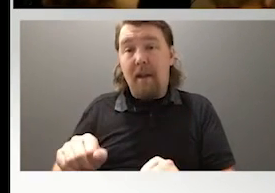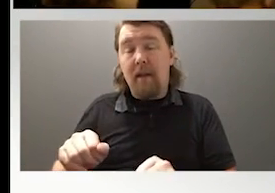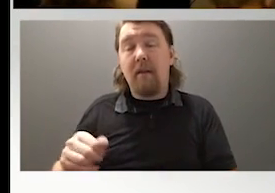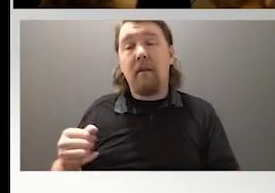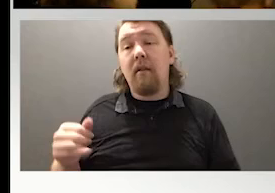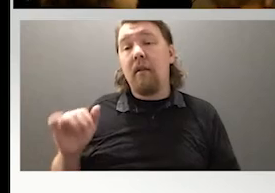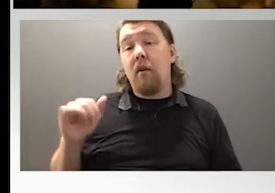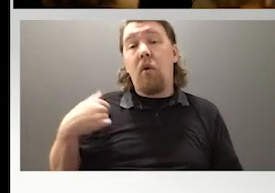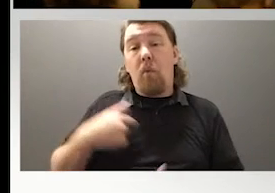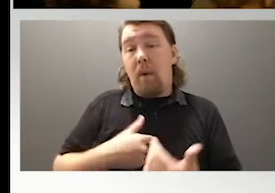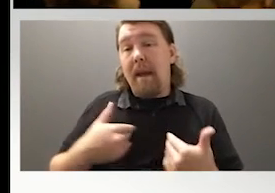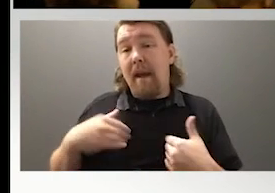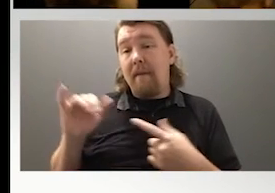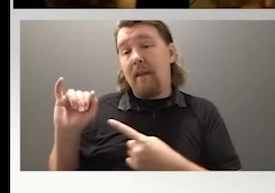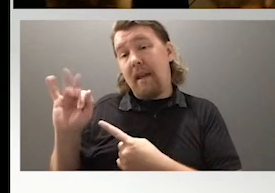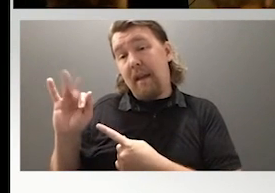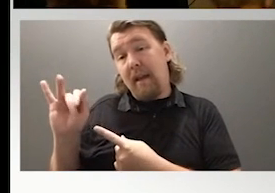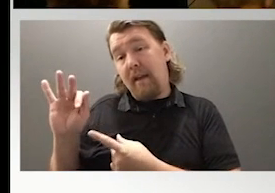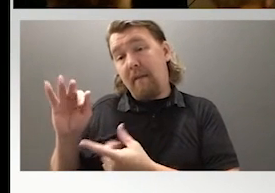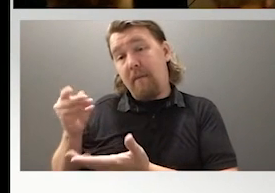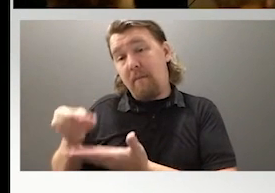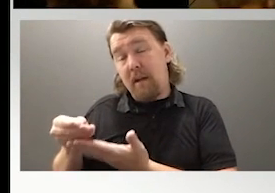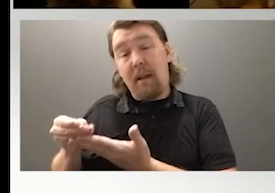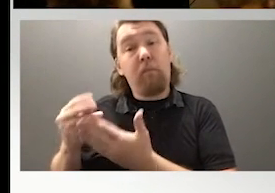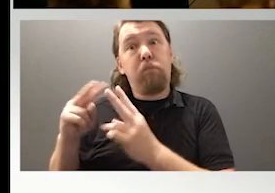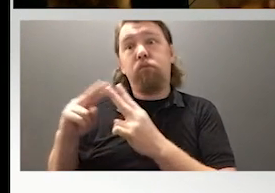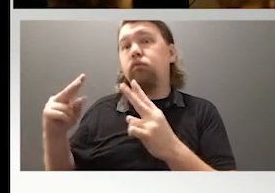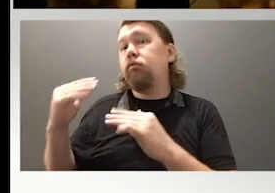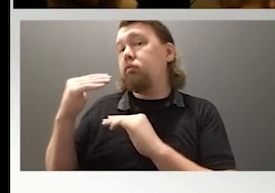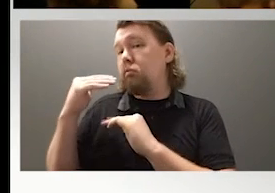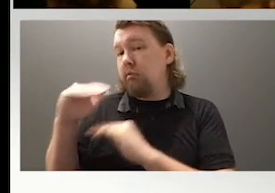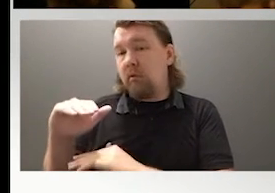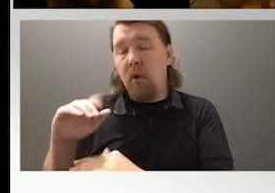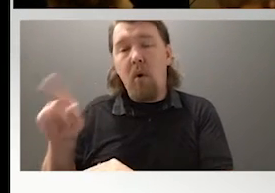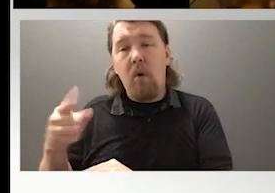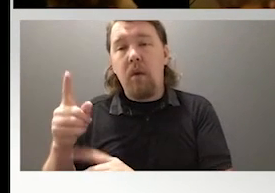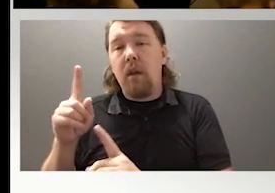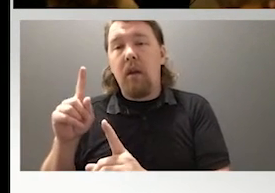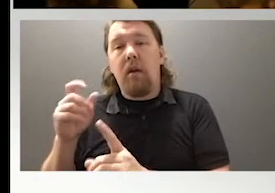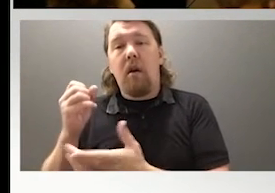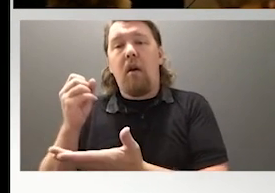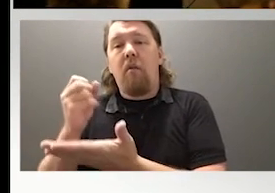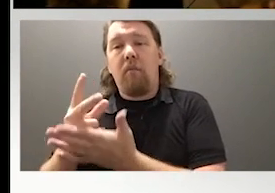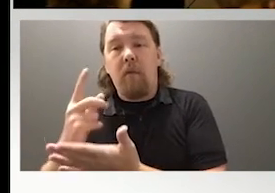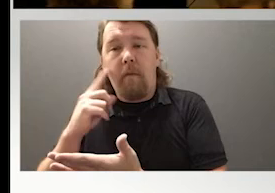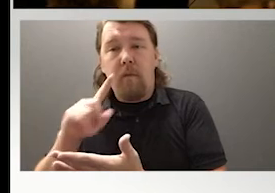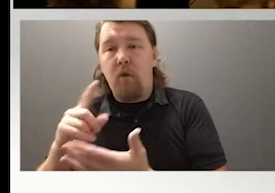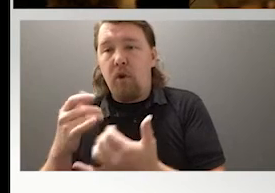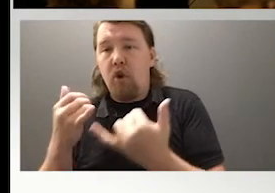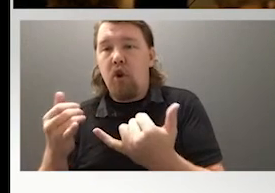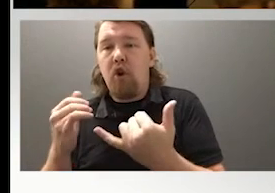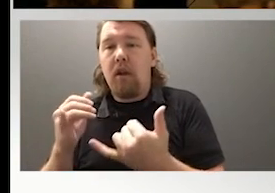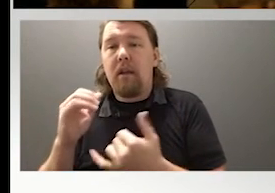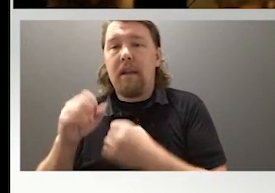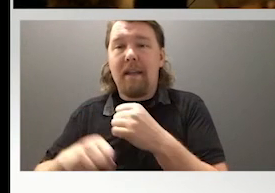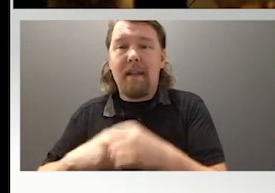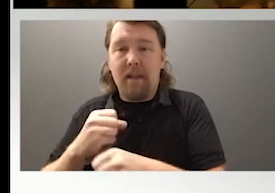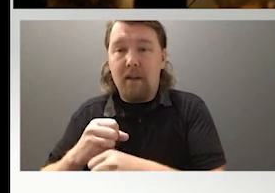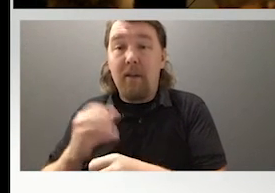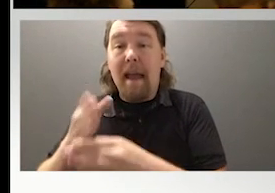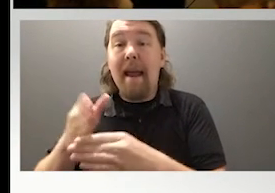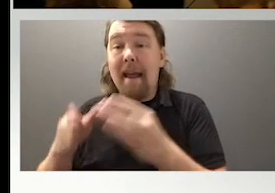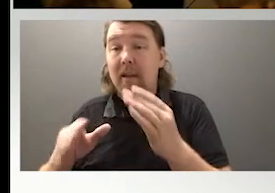the IFs funds are very limited, and they can only be approved for the current fiscal year, which ends on June 30th every